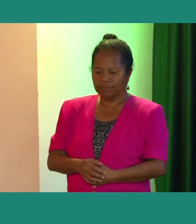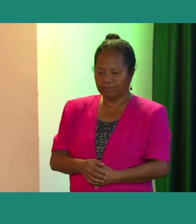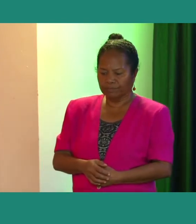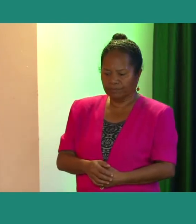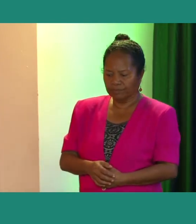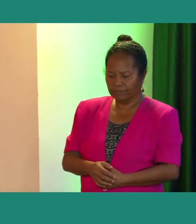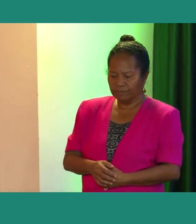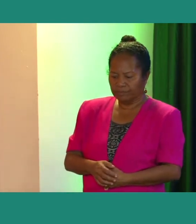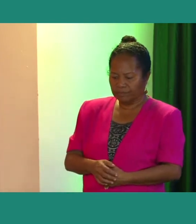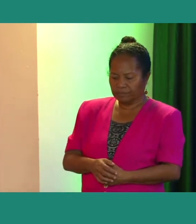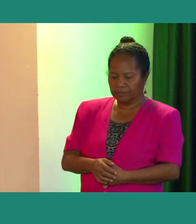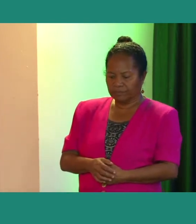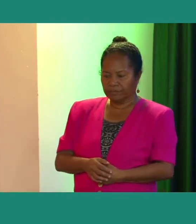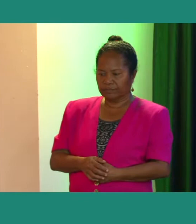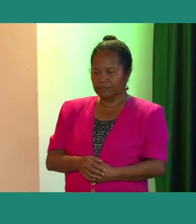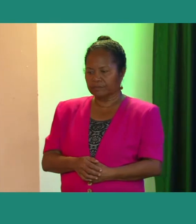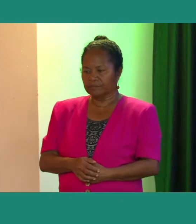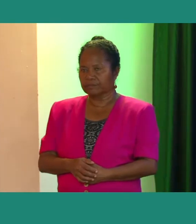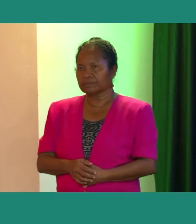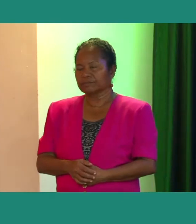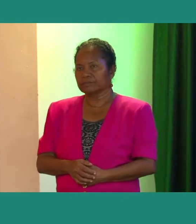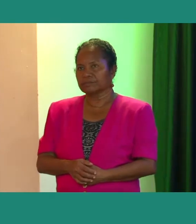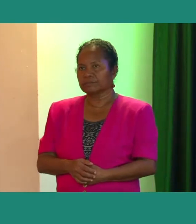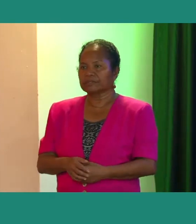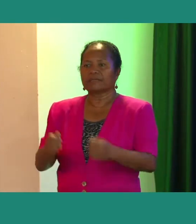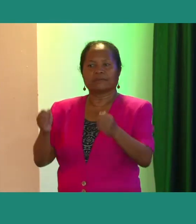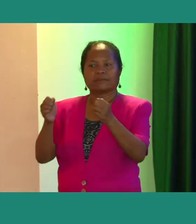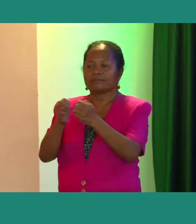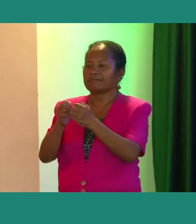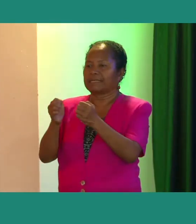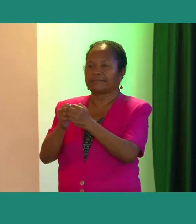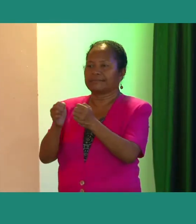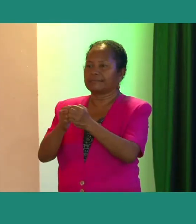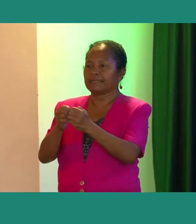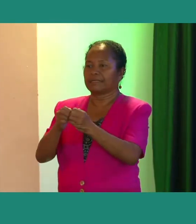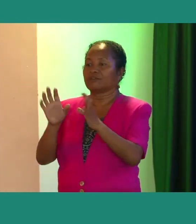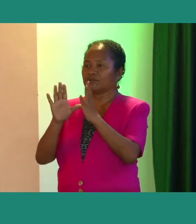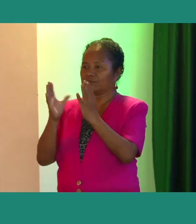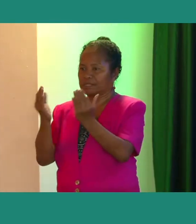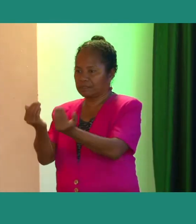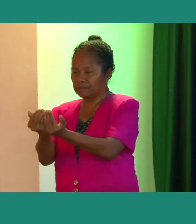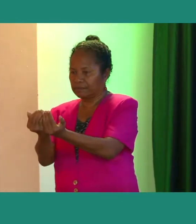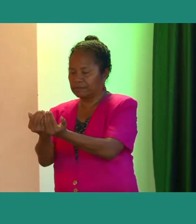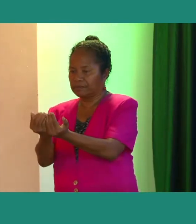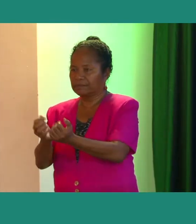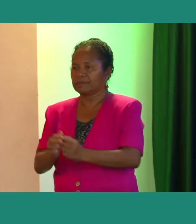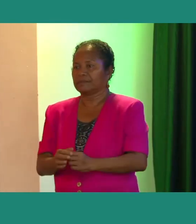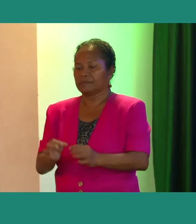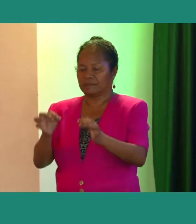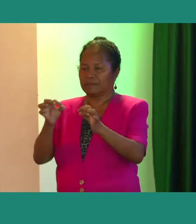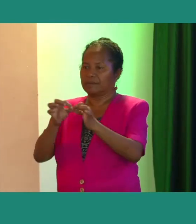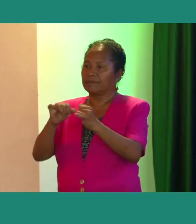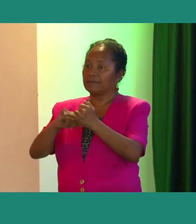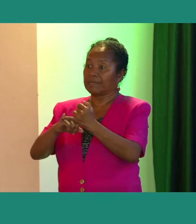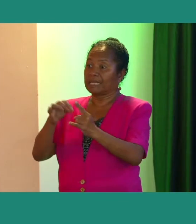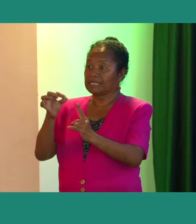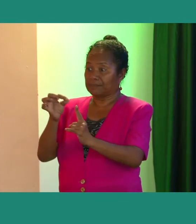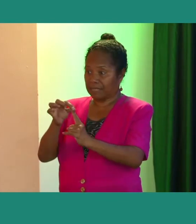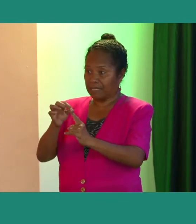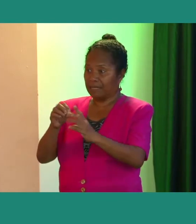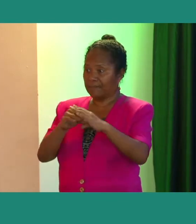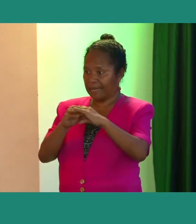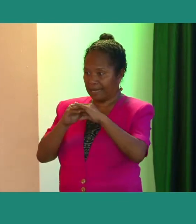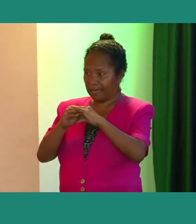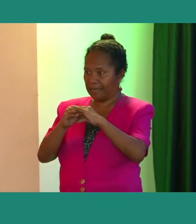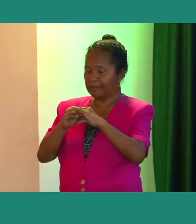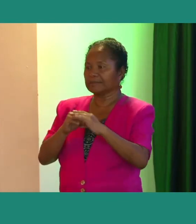women? And yeah, there are many organisations. I mean, I mentioned the Bank of South Pacific before. So